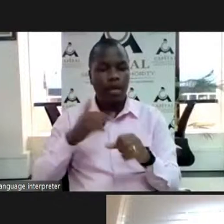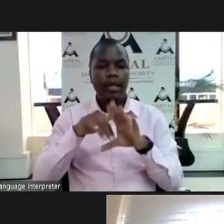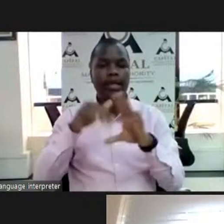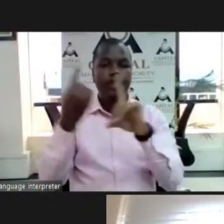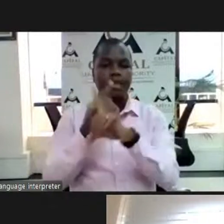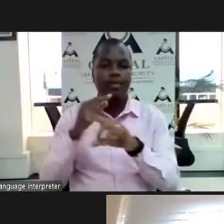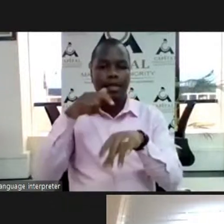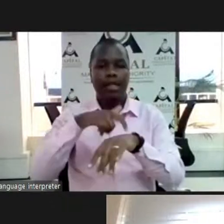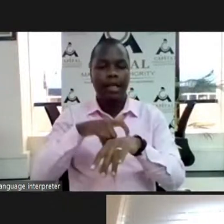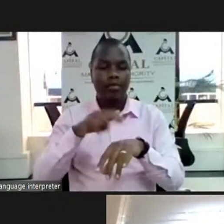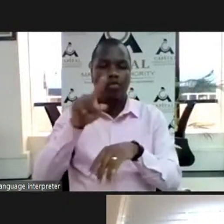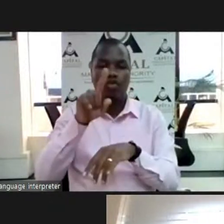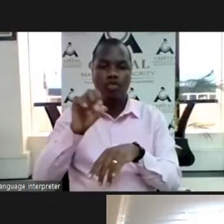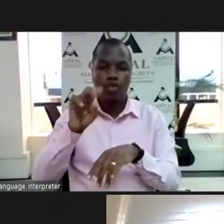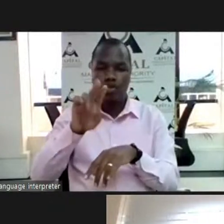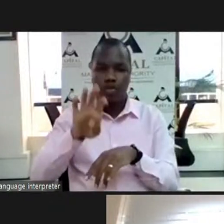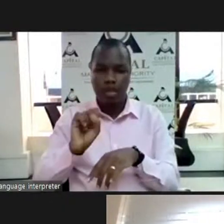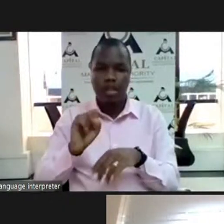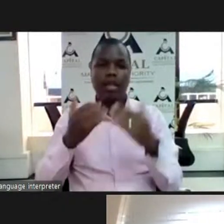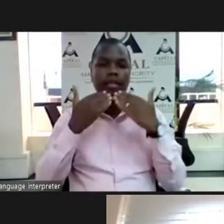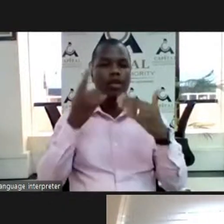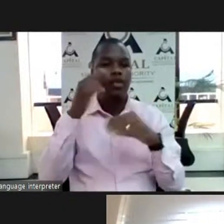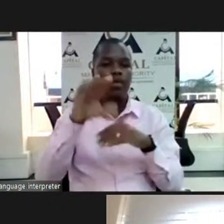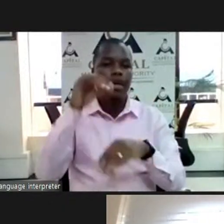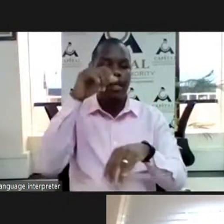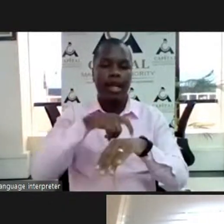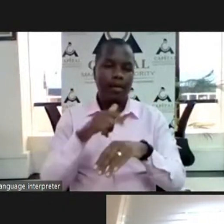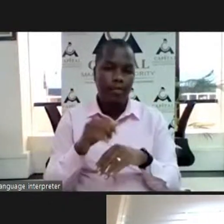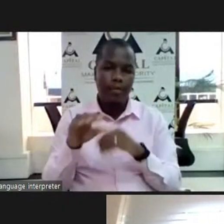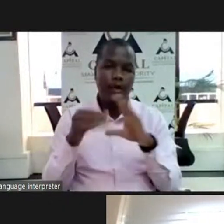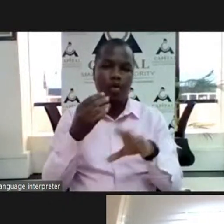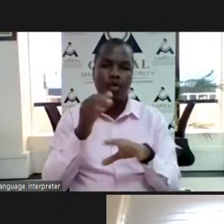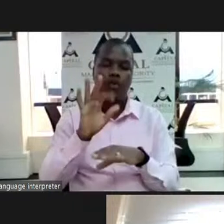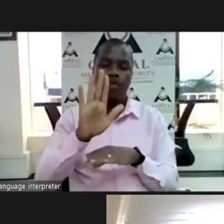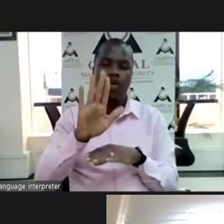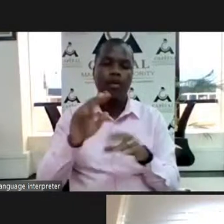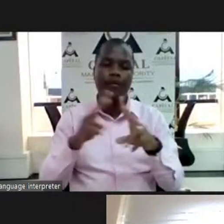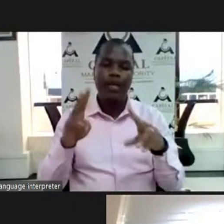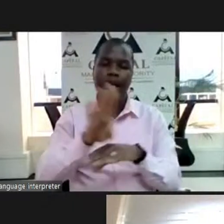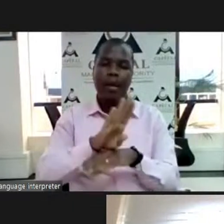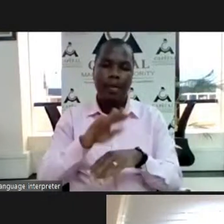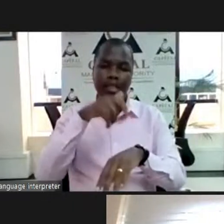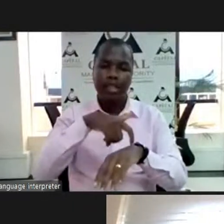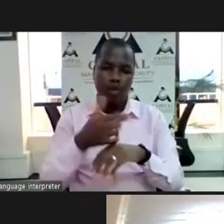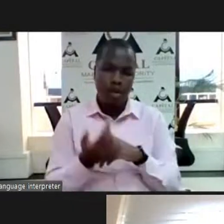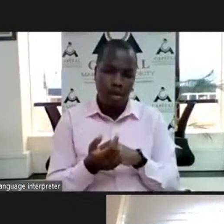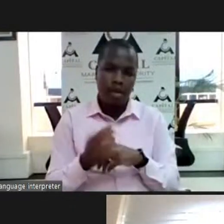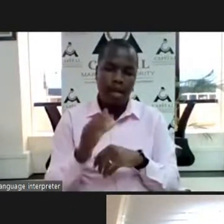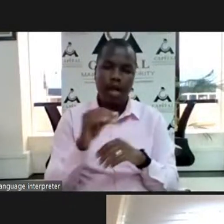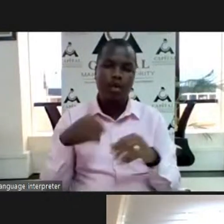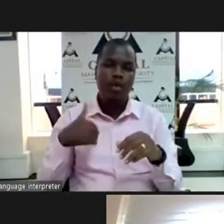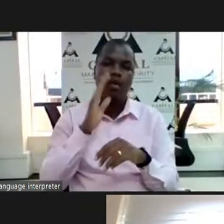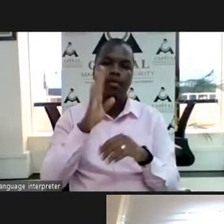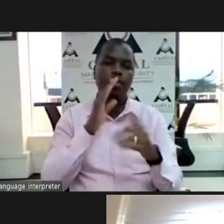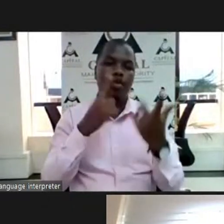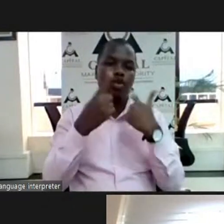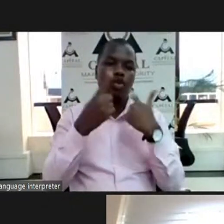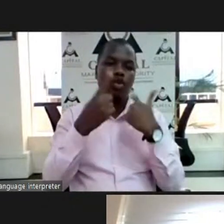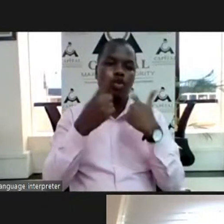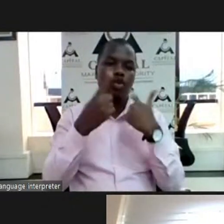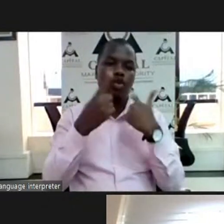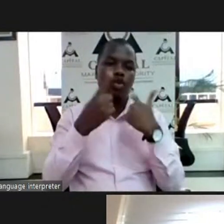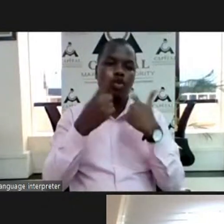time zones. Thank you for finding time out of your very busy schedules. And we shall be talking. I think we